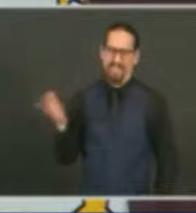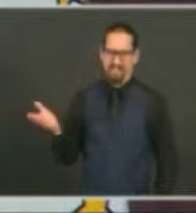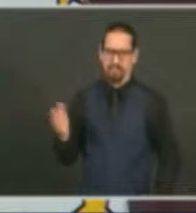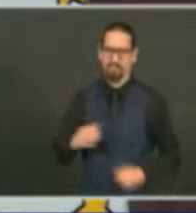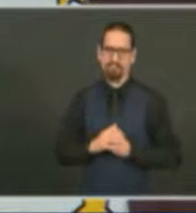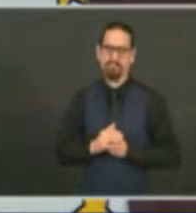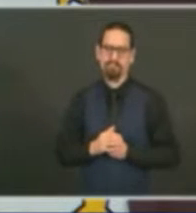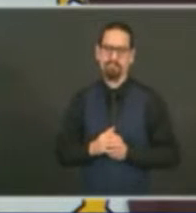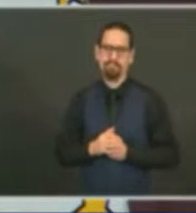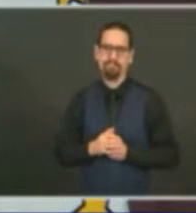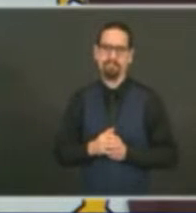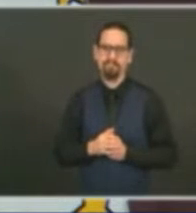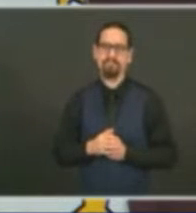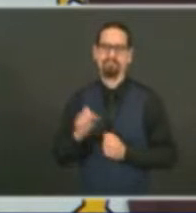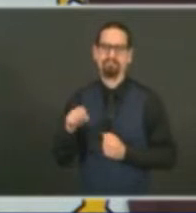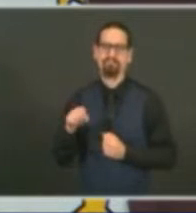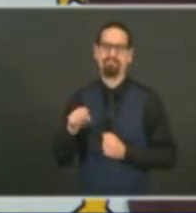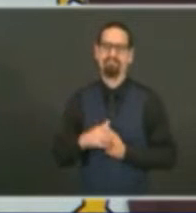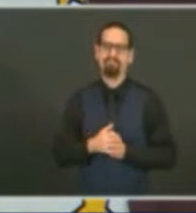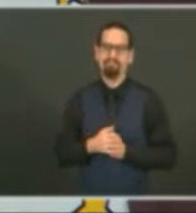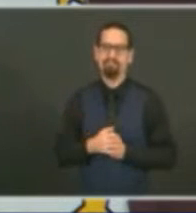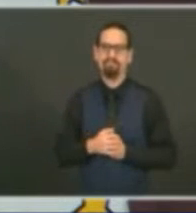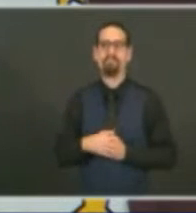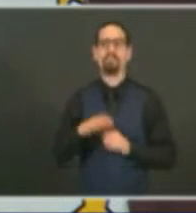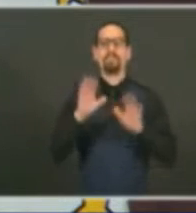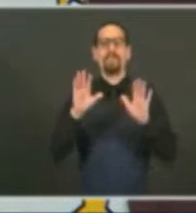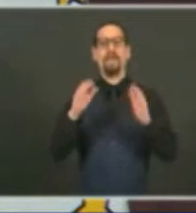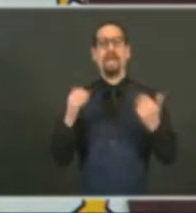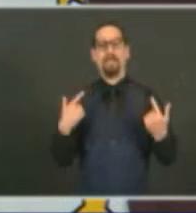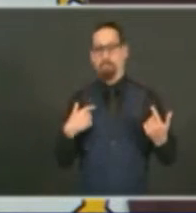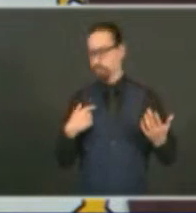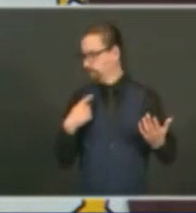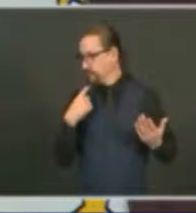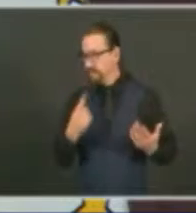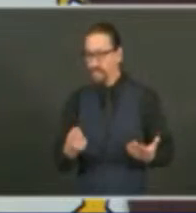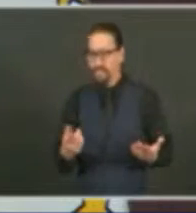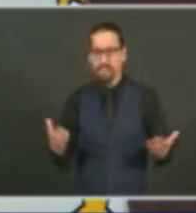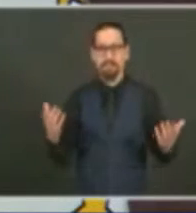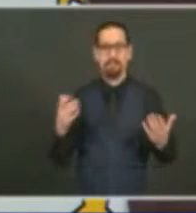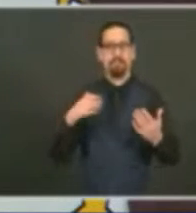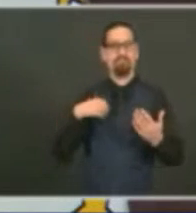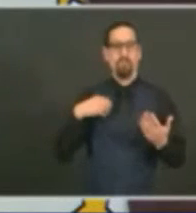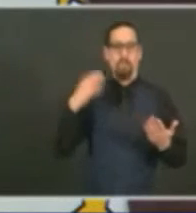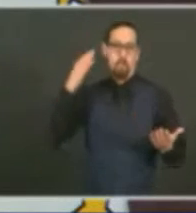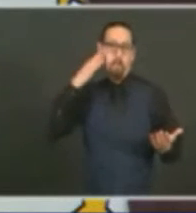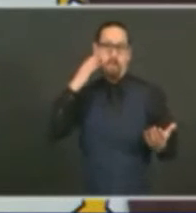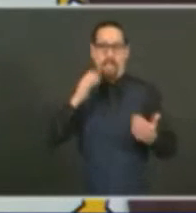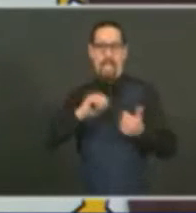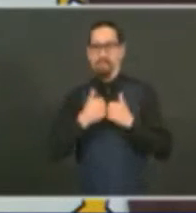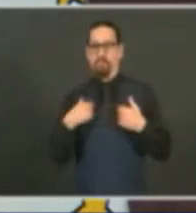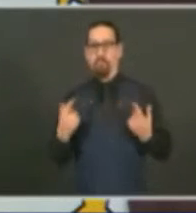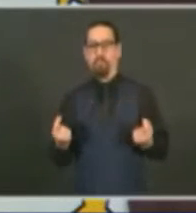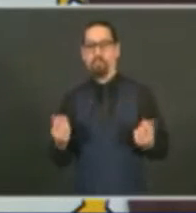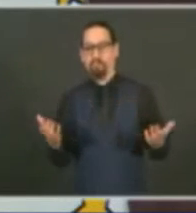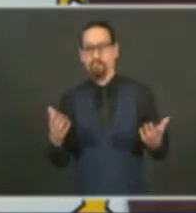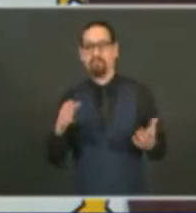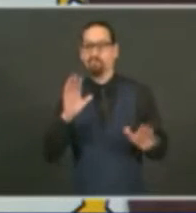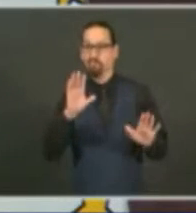say we're doing everything we know how to do. The reality is that facility was not